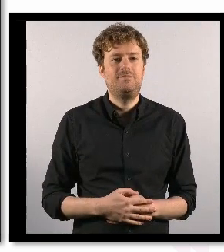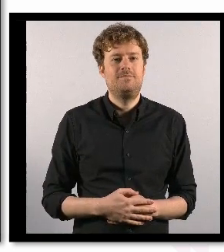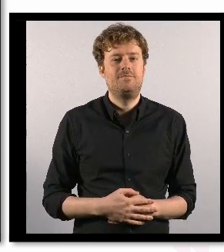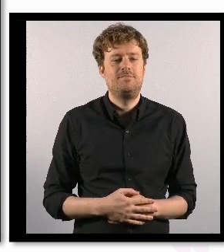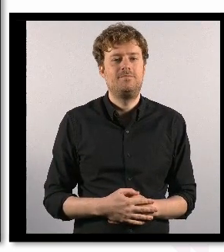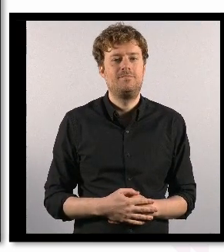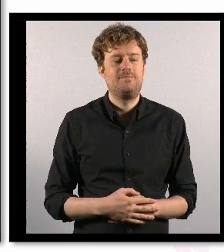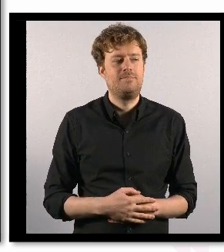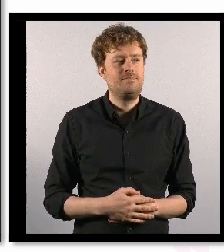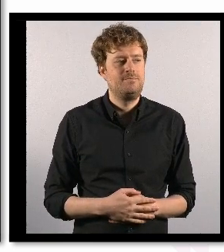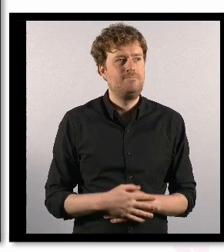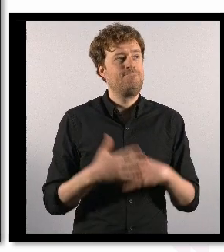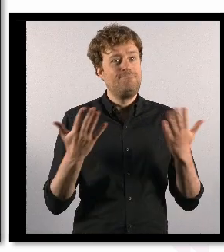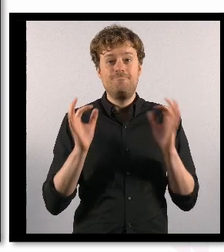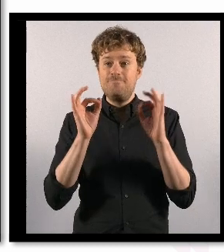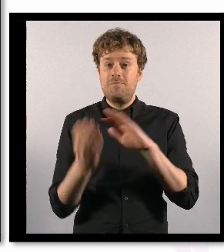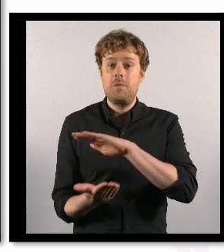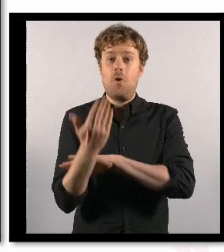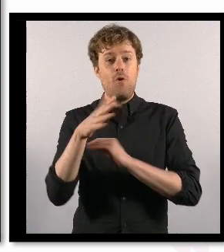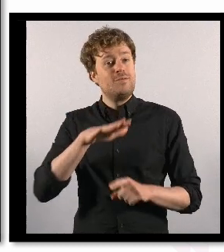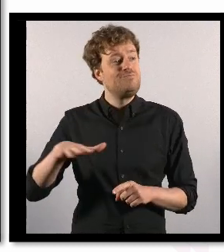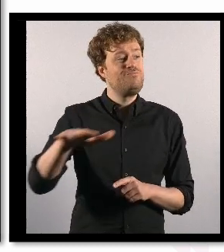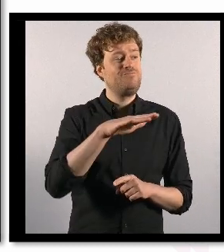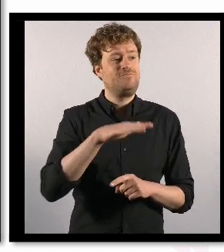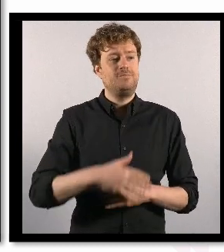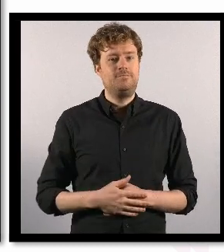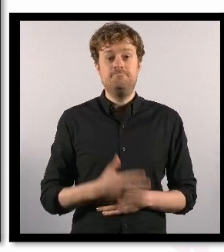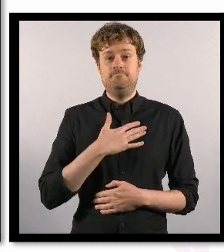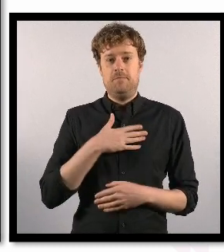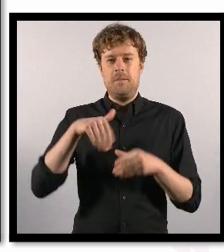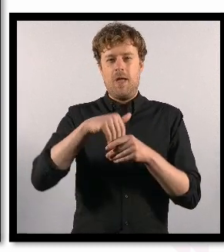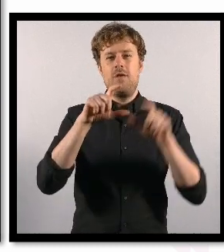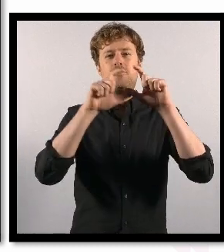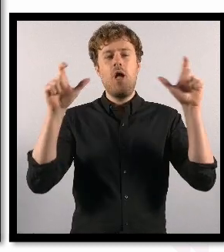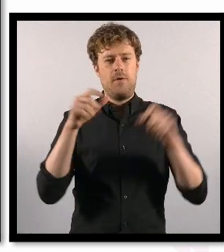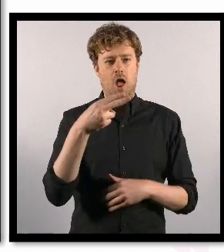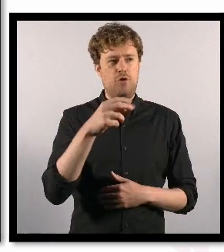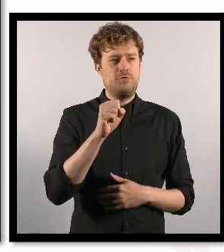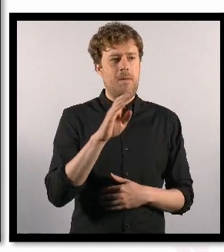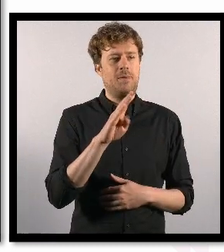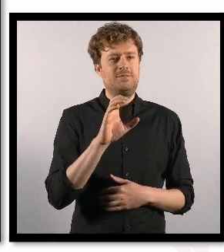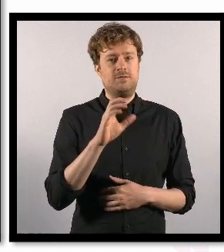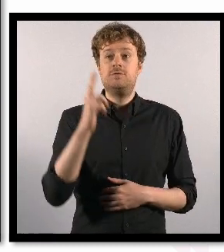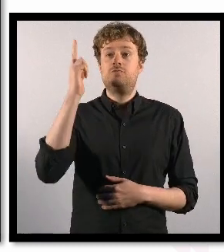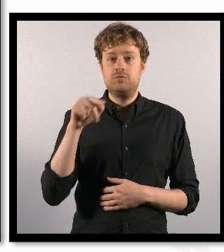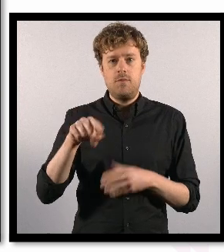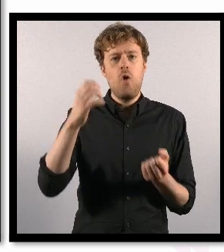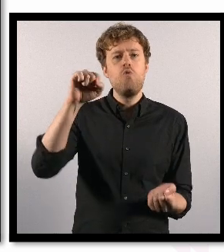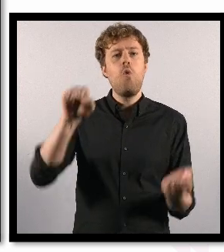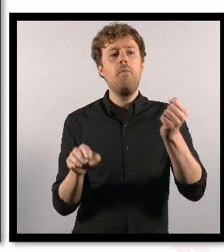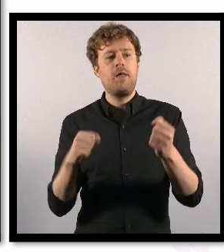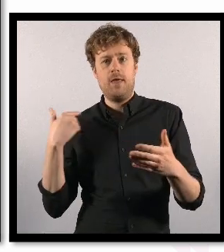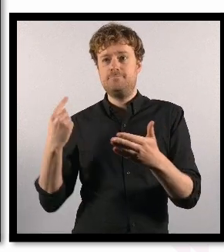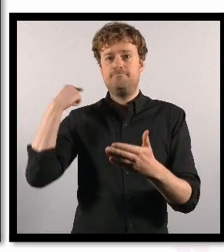in 2018. And since then, we've now running hundreds of clusters, supporting workloads for markets in the UK, China, Hong